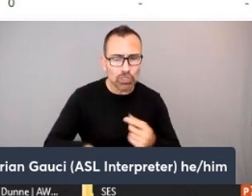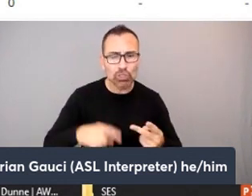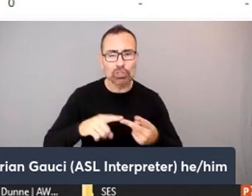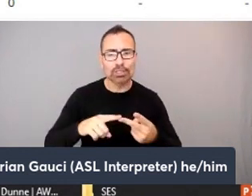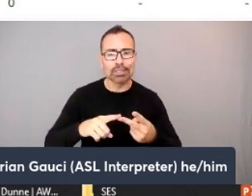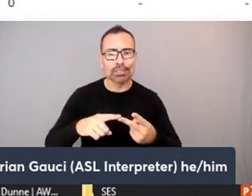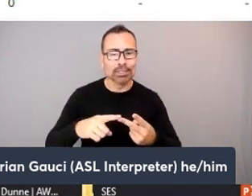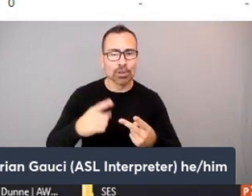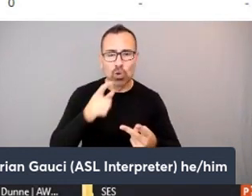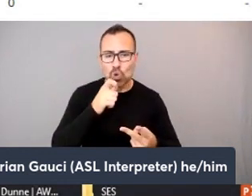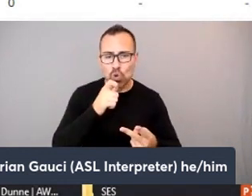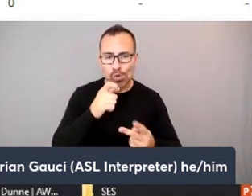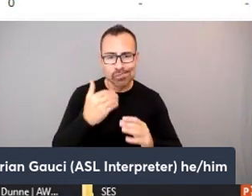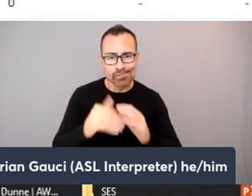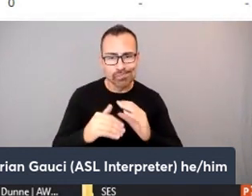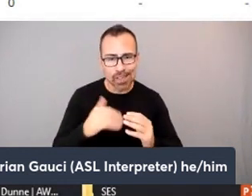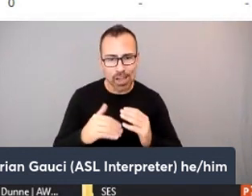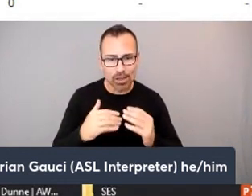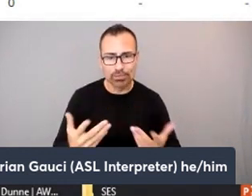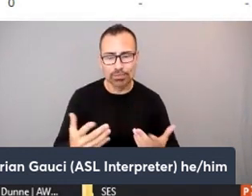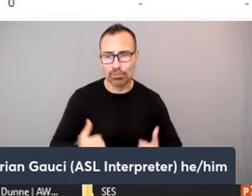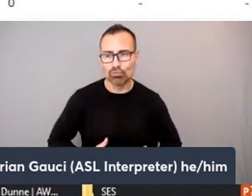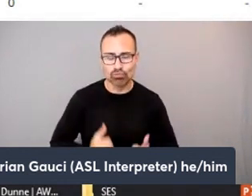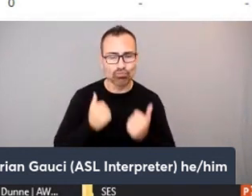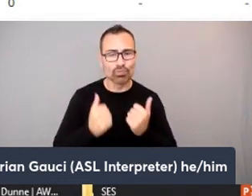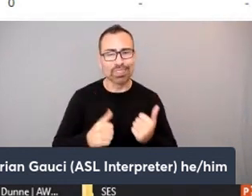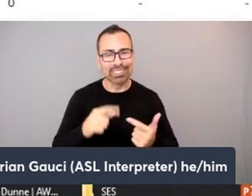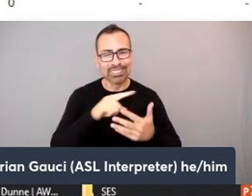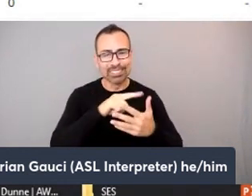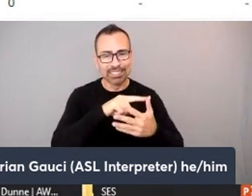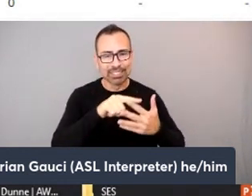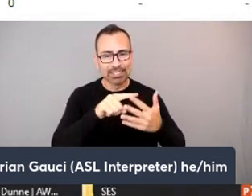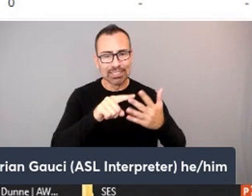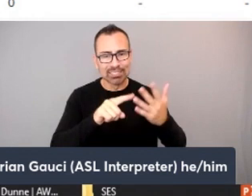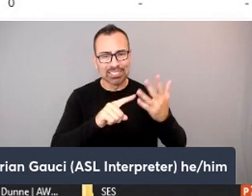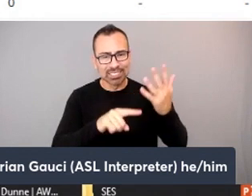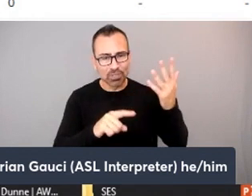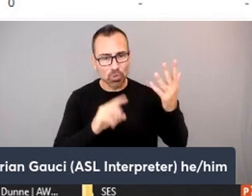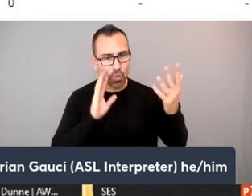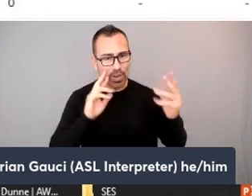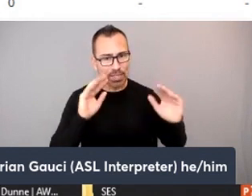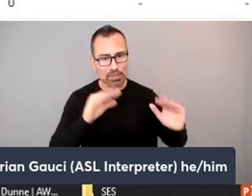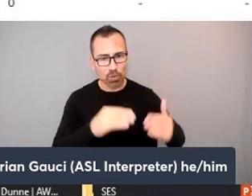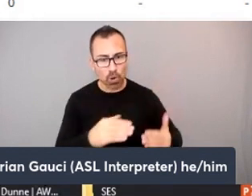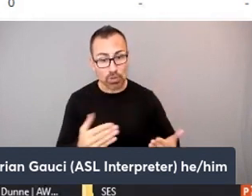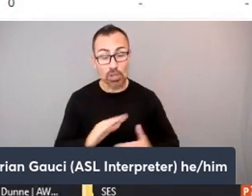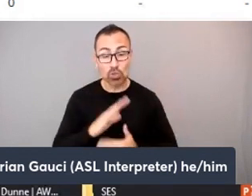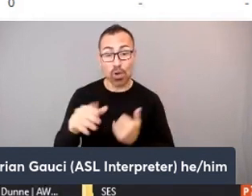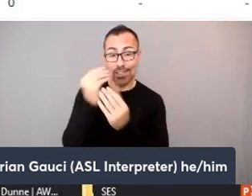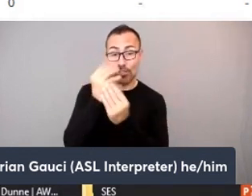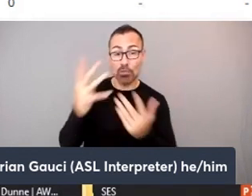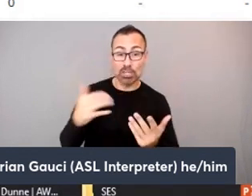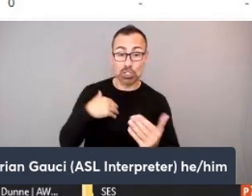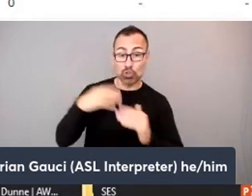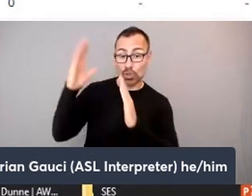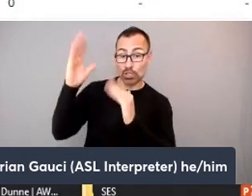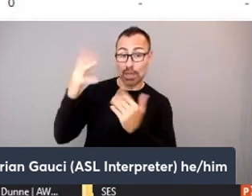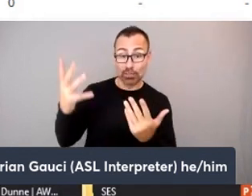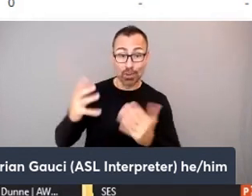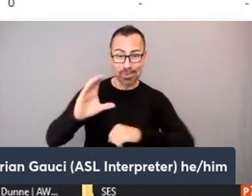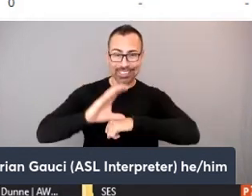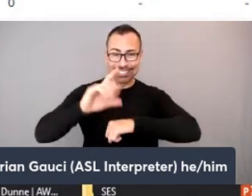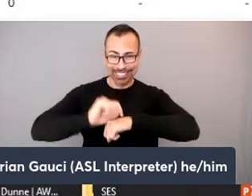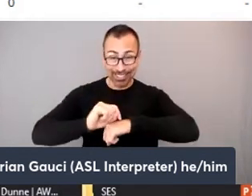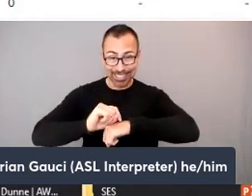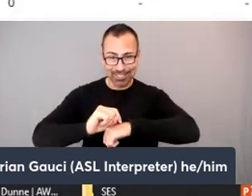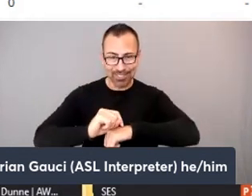these different pivots. I can use this for A/B testing. It gives you all the information that you would expect coming from a deliverability consultant, but it's right at your